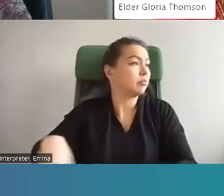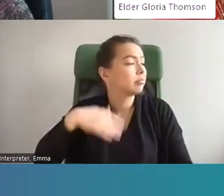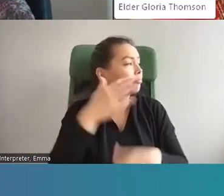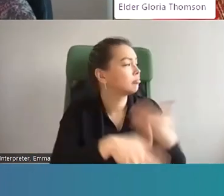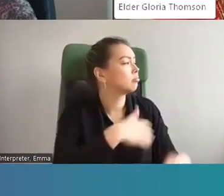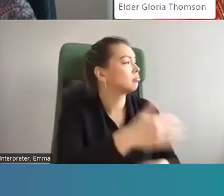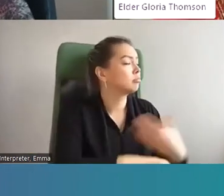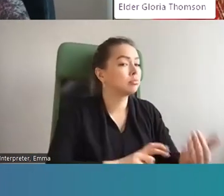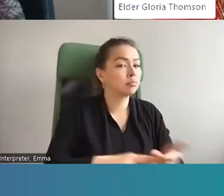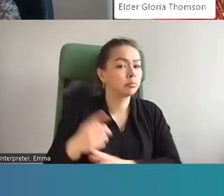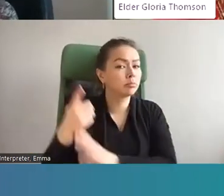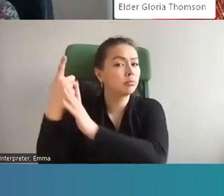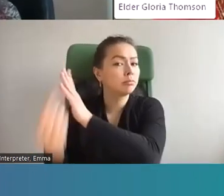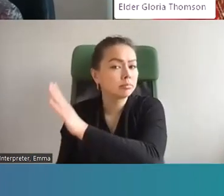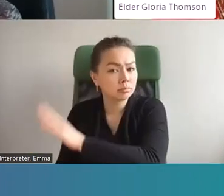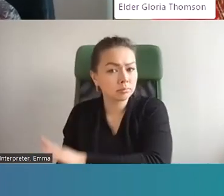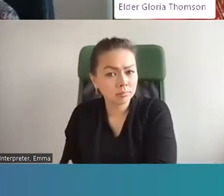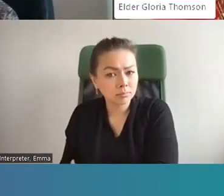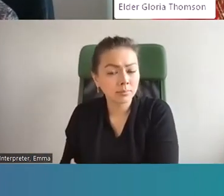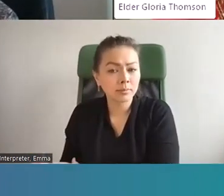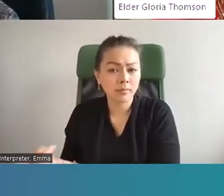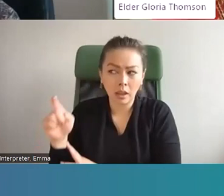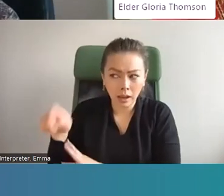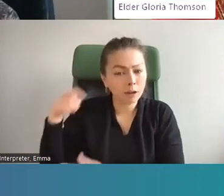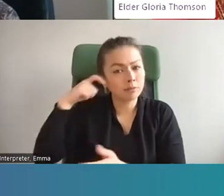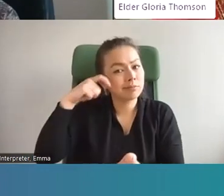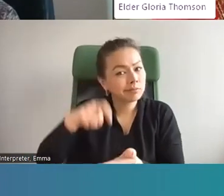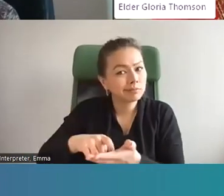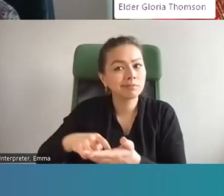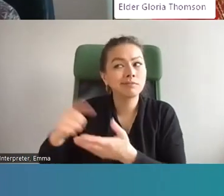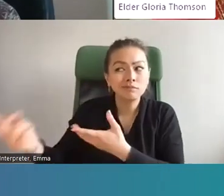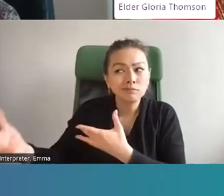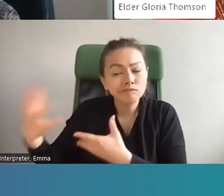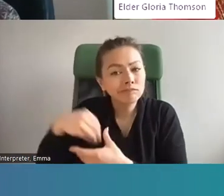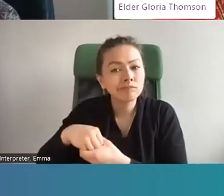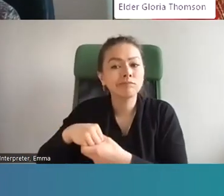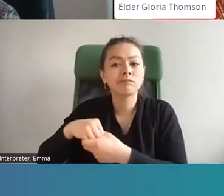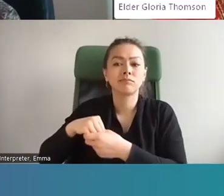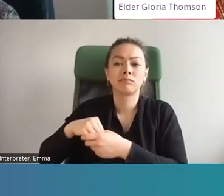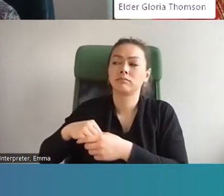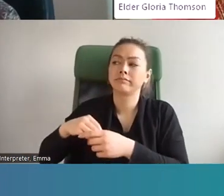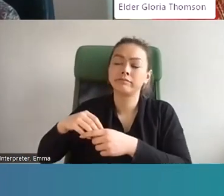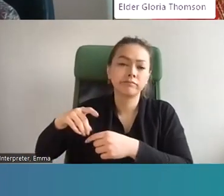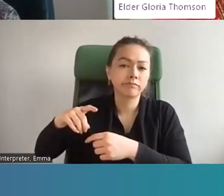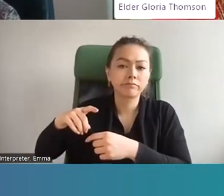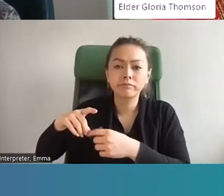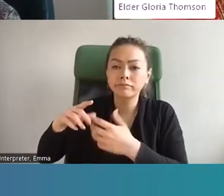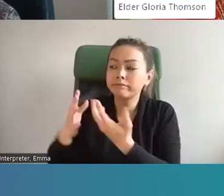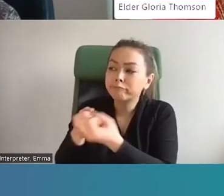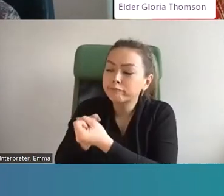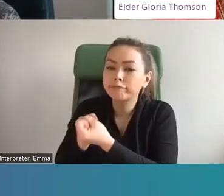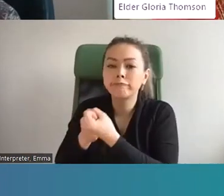and you know, to engage them in our recognitions and our validations for their existence